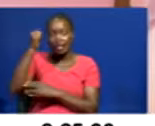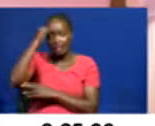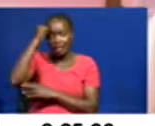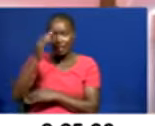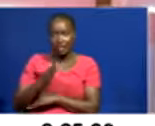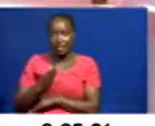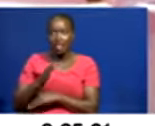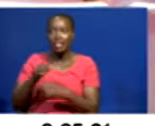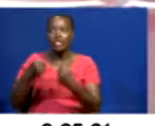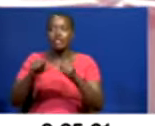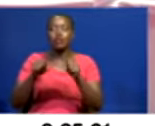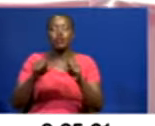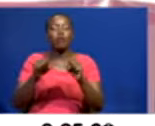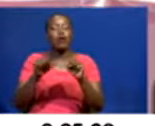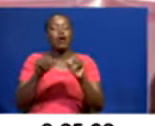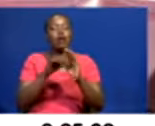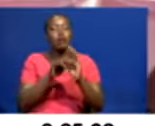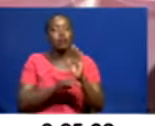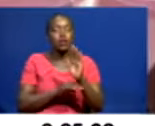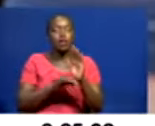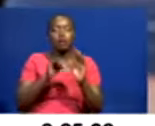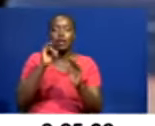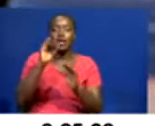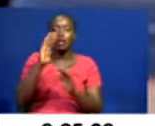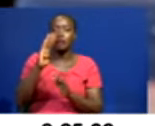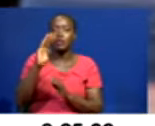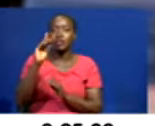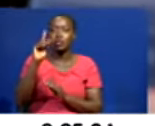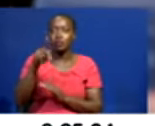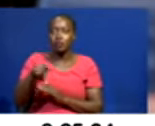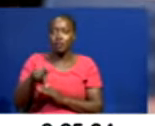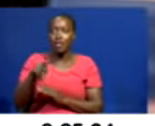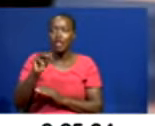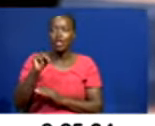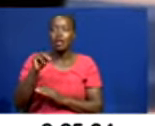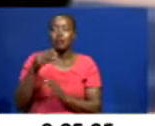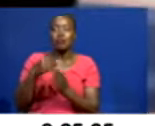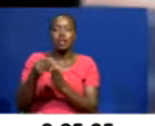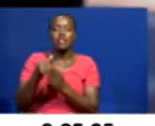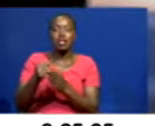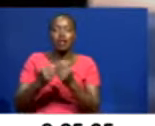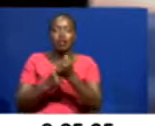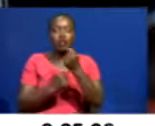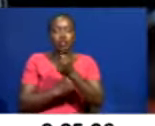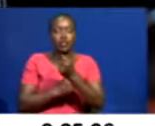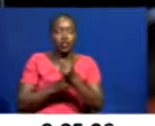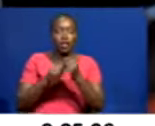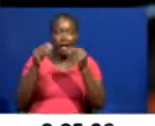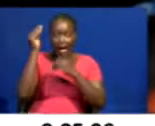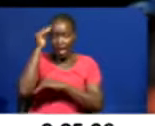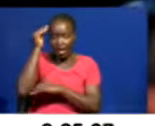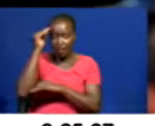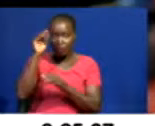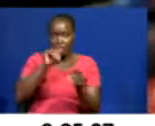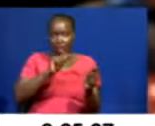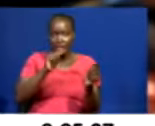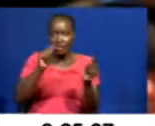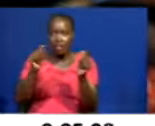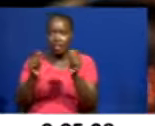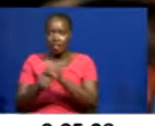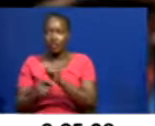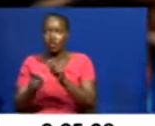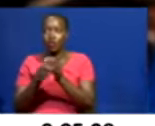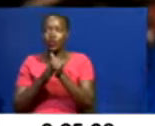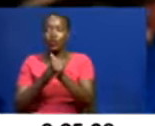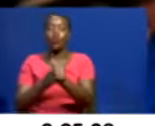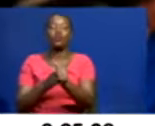Diploma Program IBDP have graduated from the Mpesa Foundation Academy. The graduates will transition to the institution's Uongozi Center